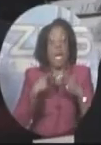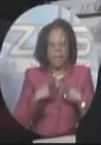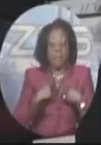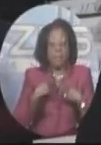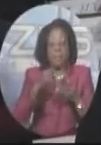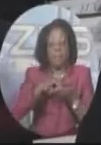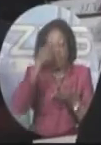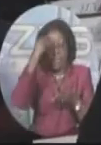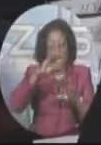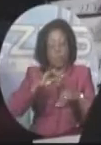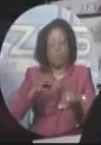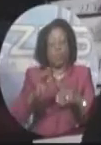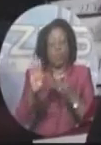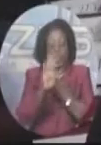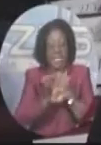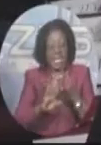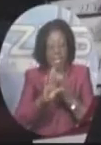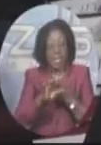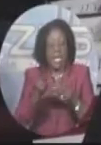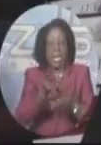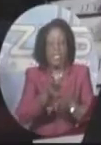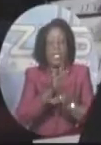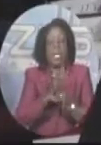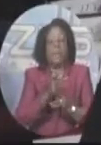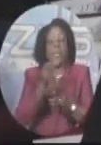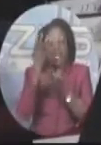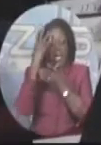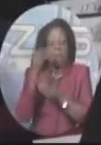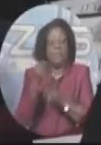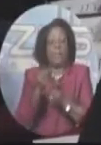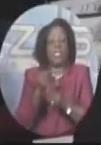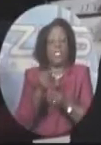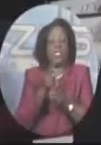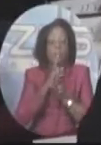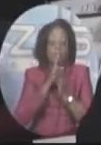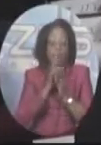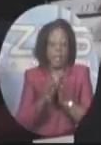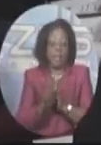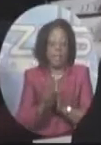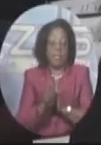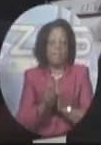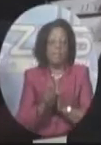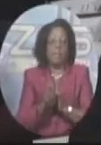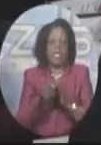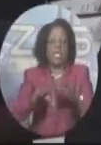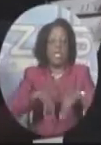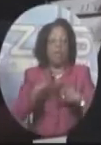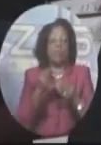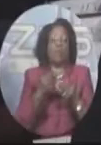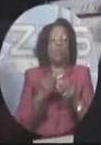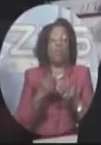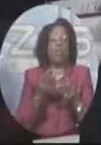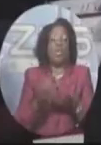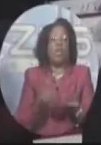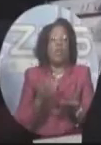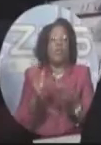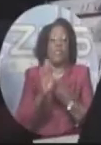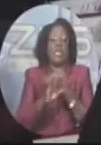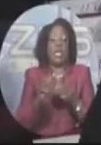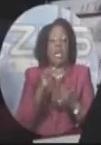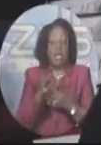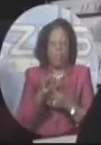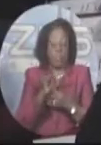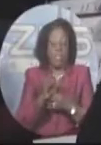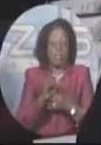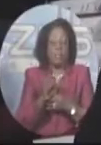of teaching our organizations how to protect the information, how to protect our clients, and how to protect ourselves, and also how to protect us as advocates